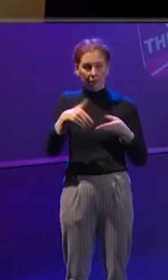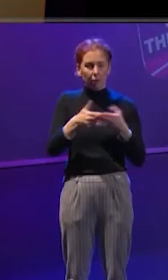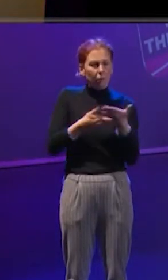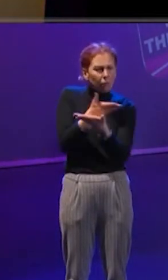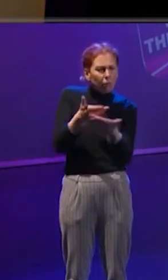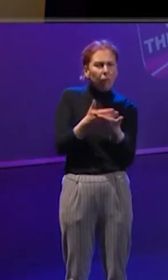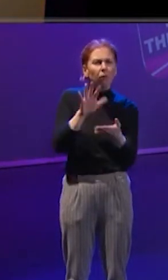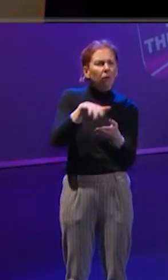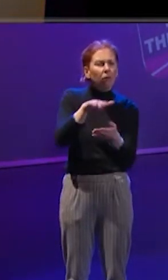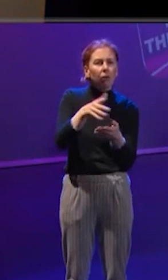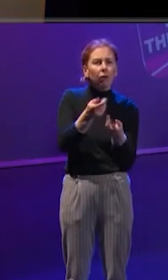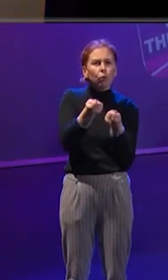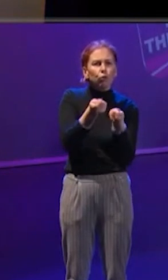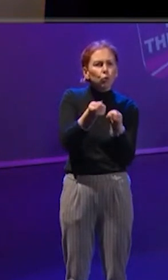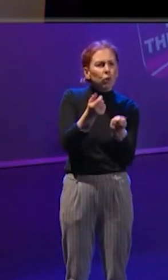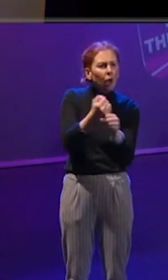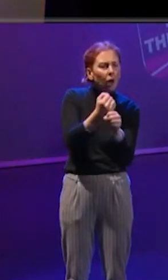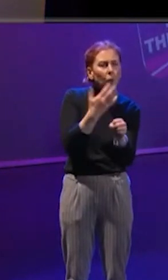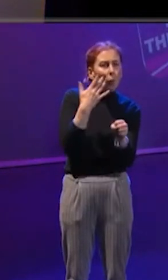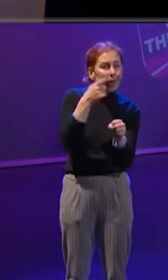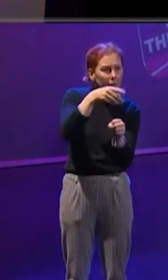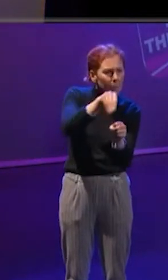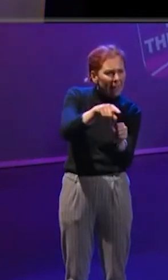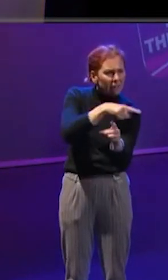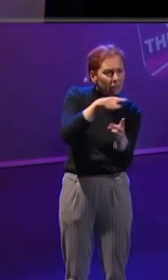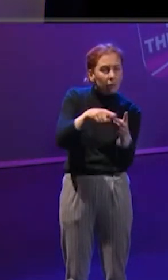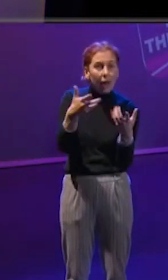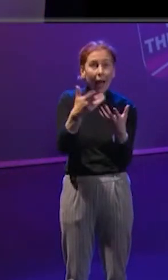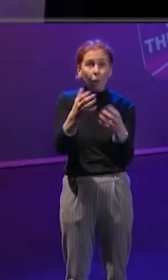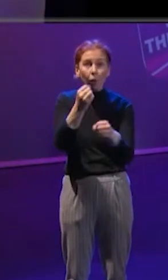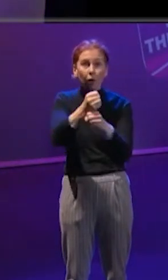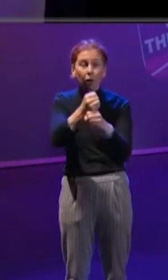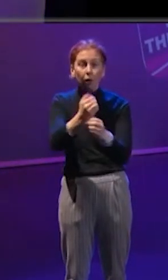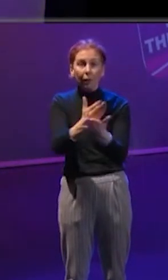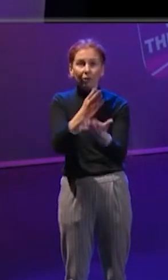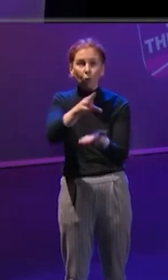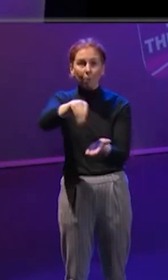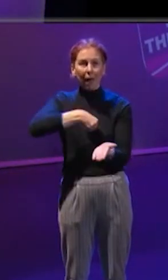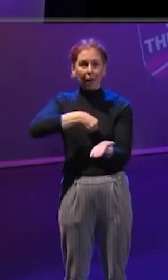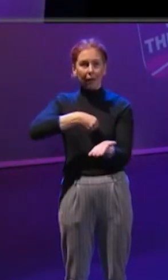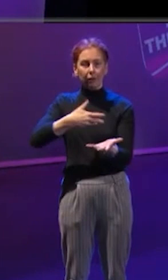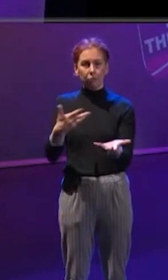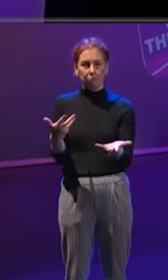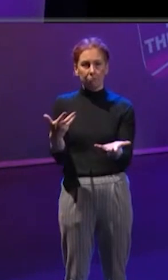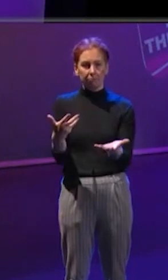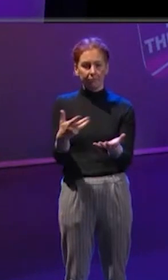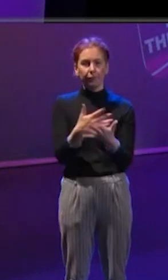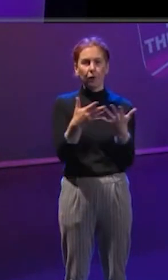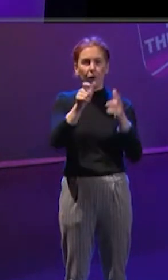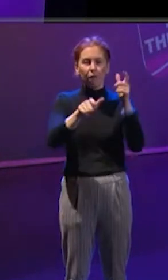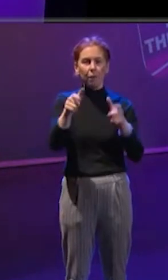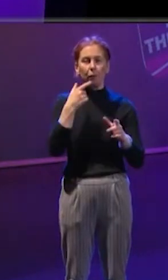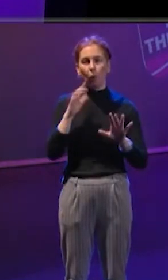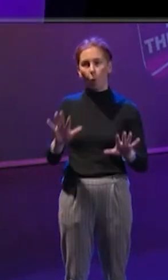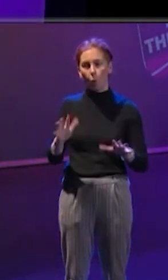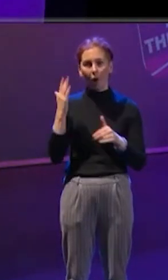do producers get paid? Like, when does it actually come back to you? How can you guarantee that? Like, a lot of people, the main thing people say, like, never use